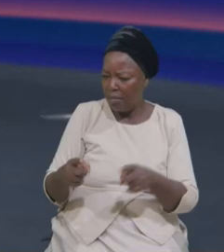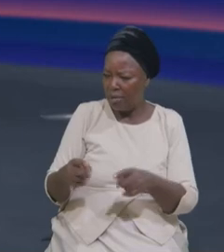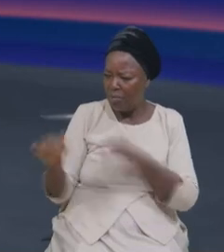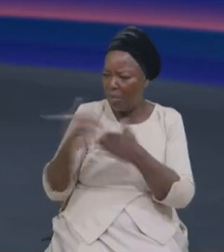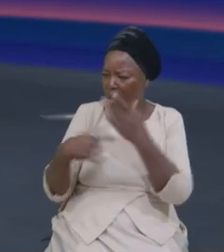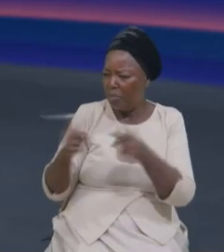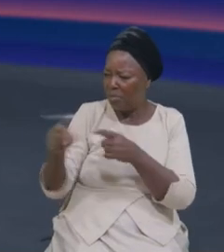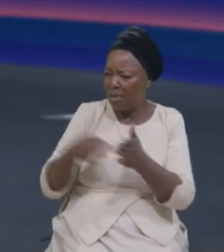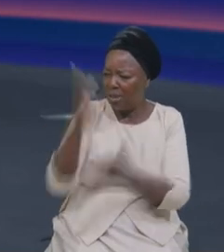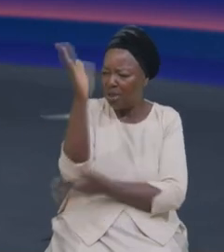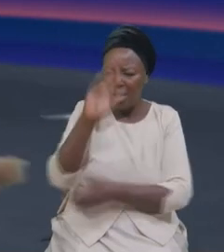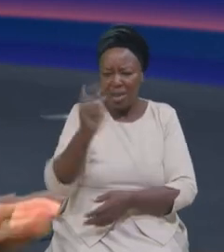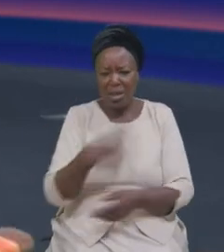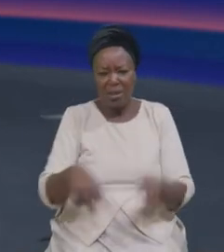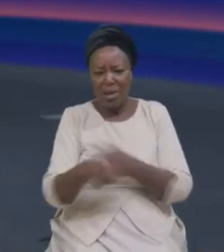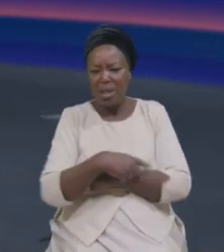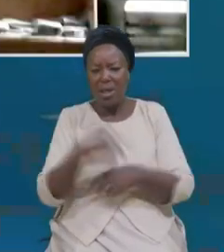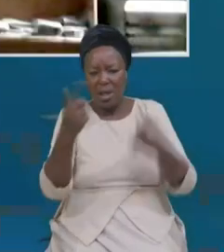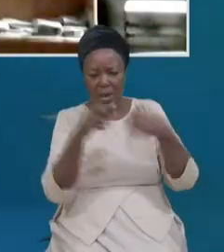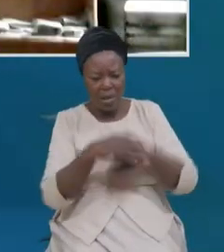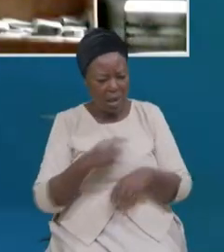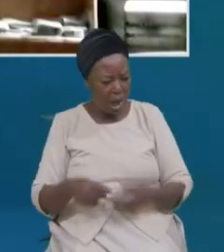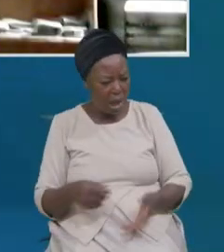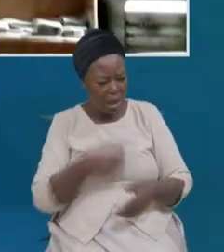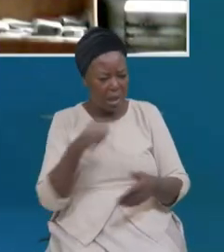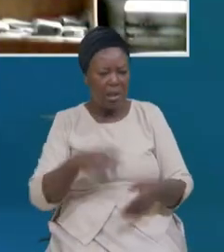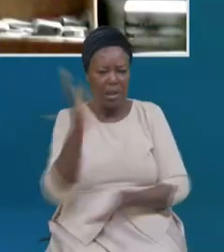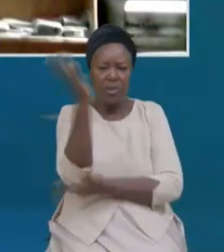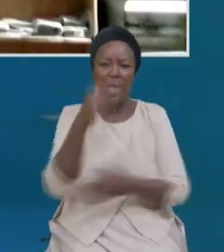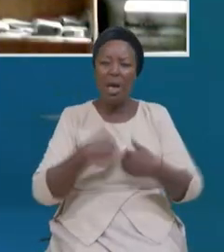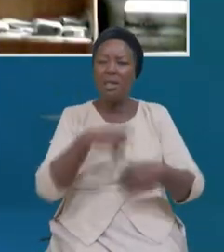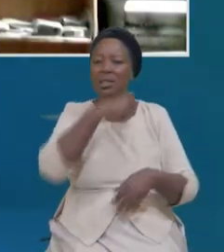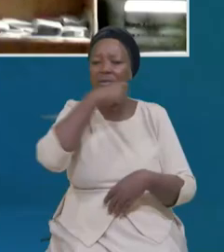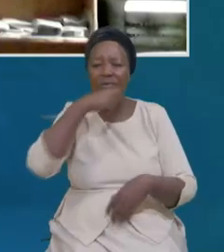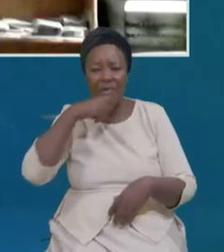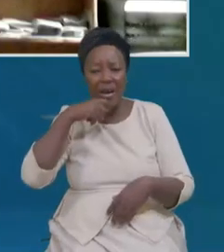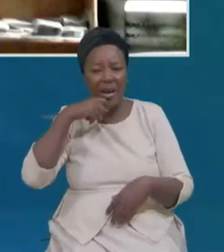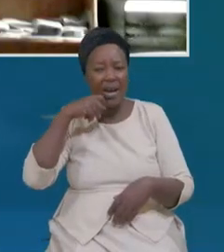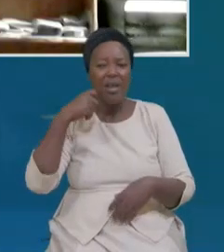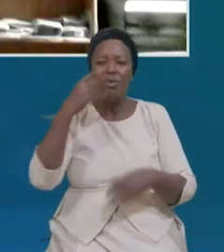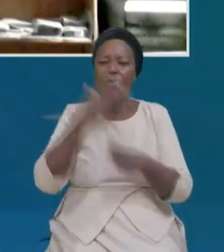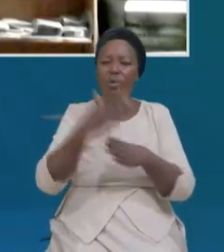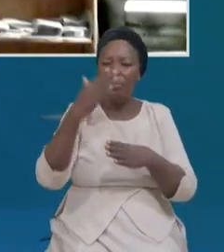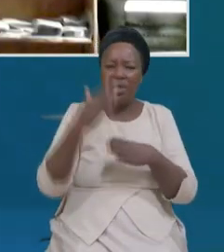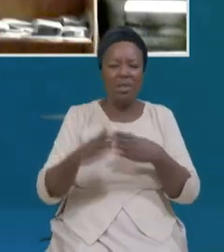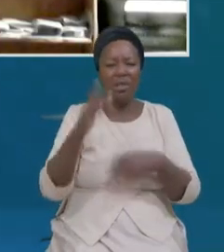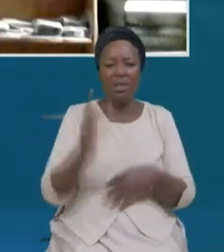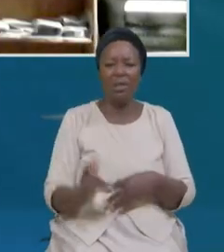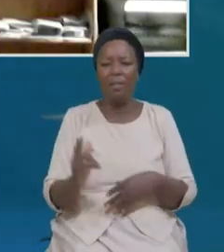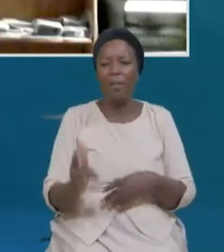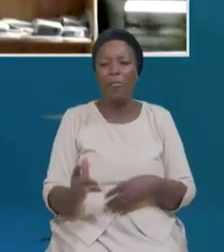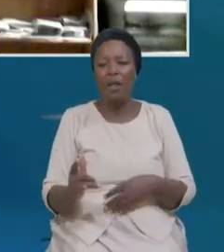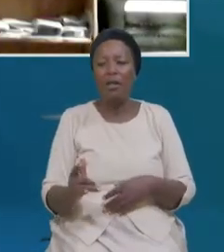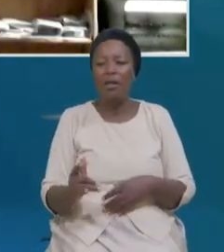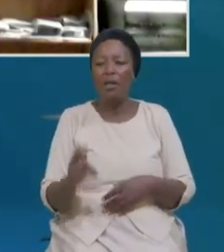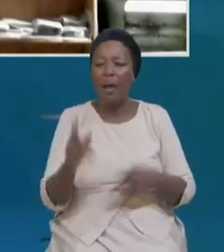did anything happen? The second day they came and they saw the tree from the root had totally dried up. We praise